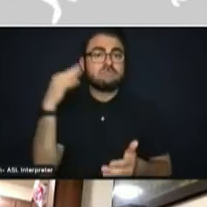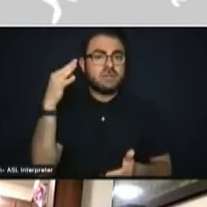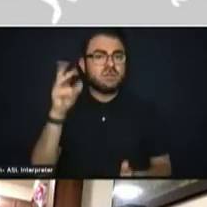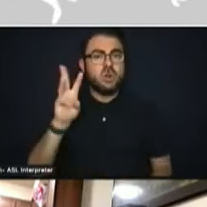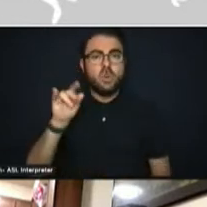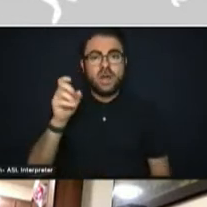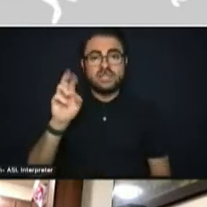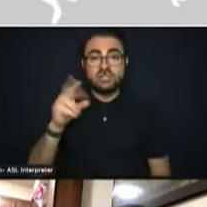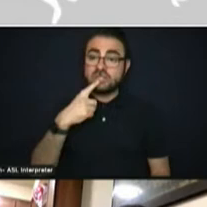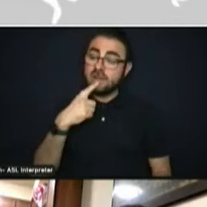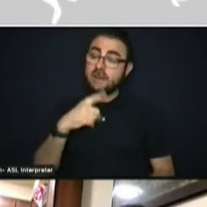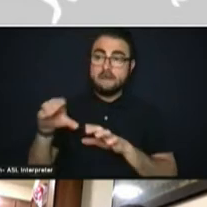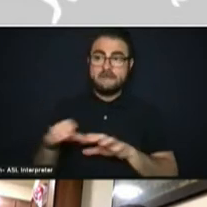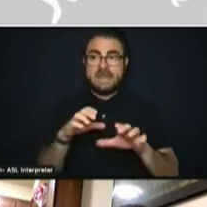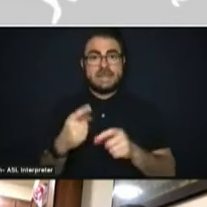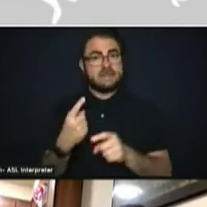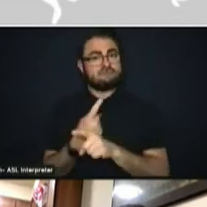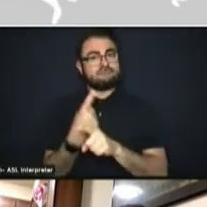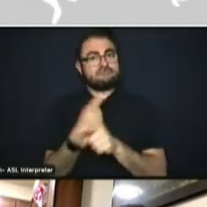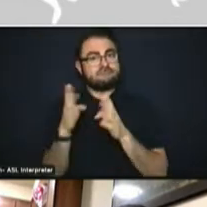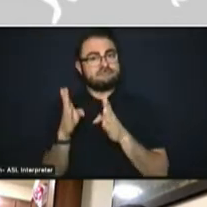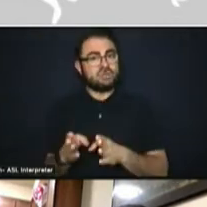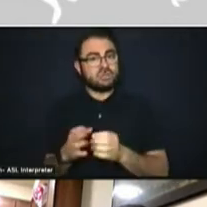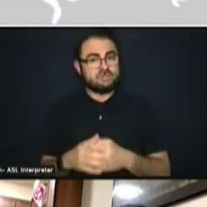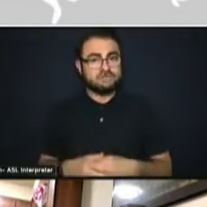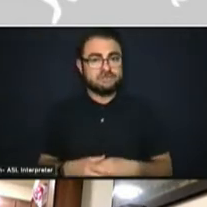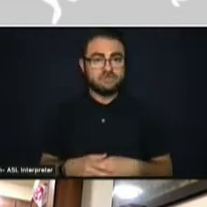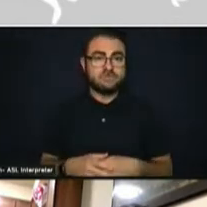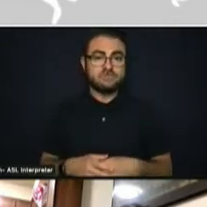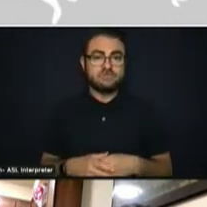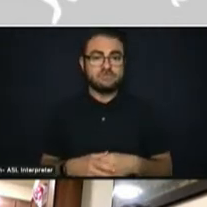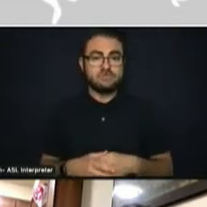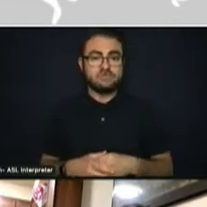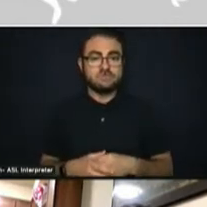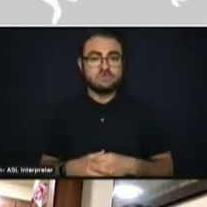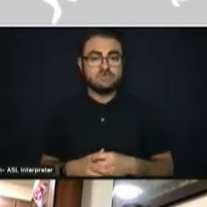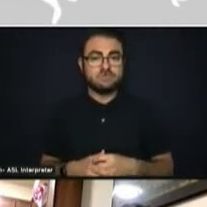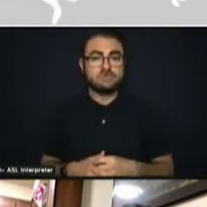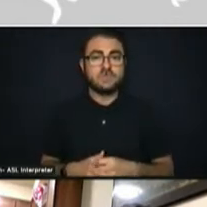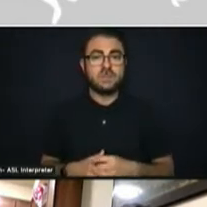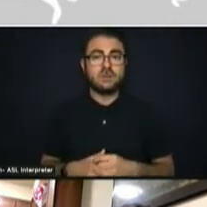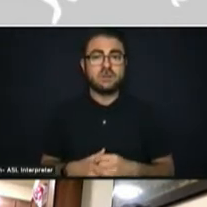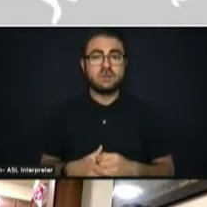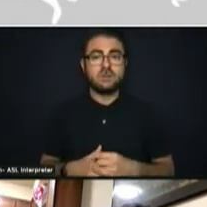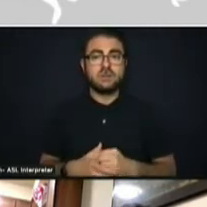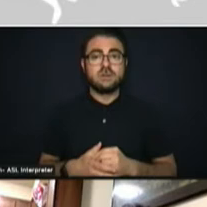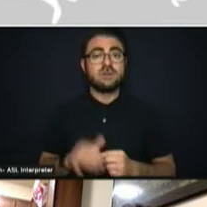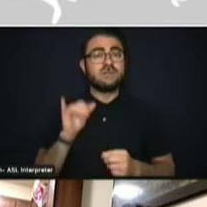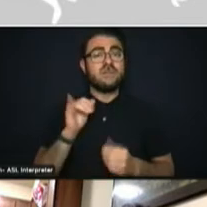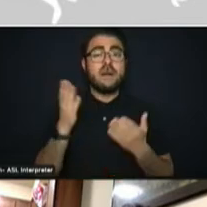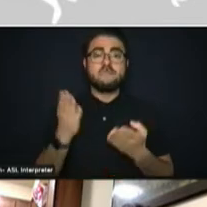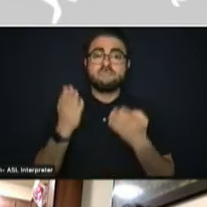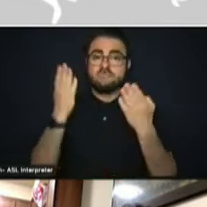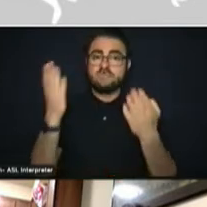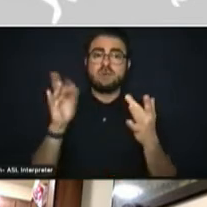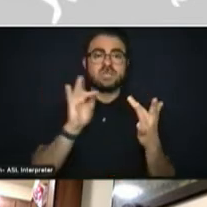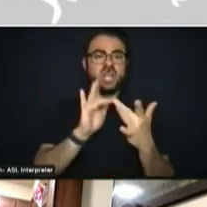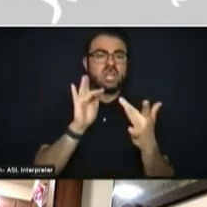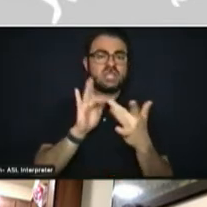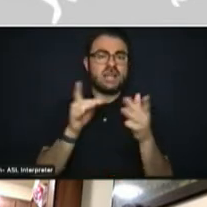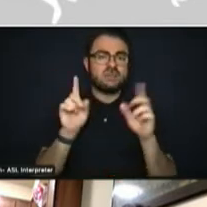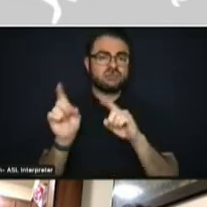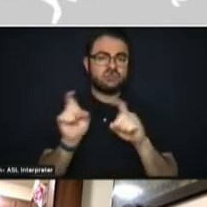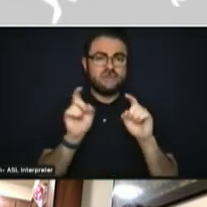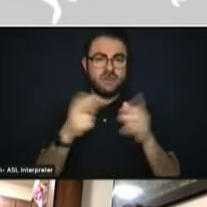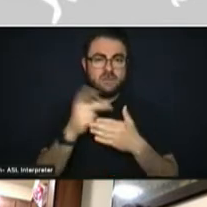think it will make a difference. But moving on to the proposed contact survey program, which I think will have a